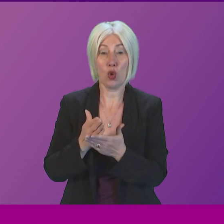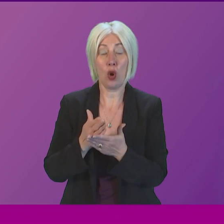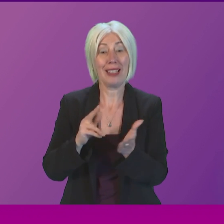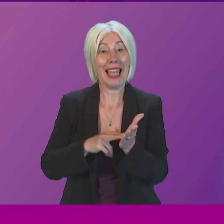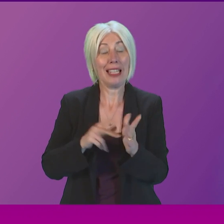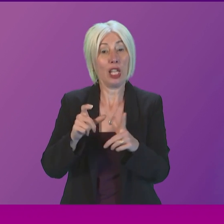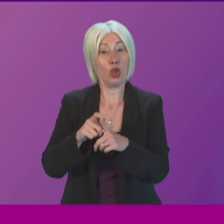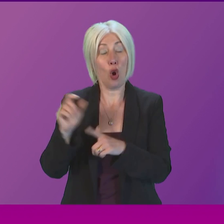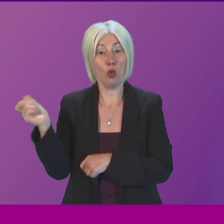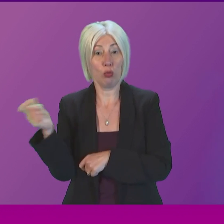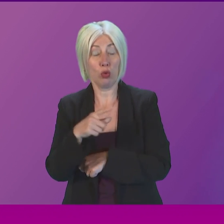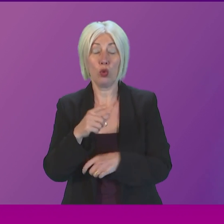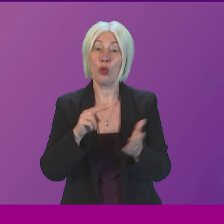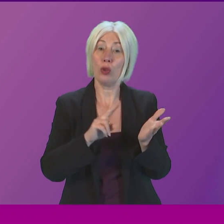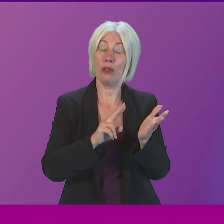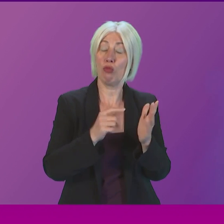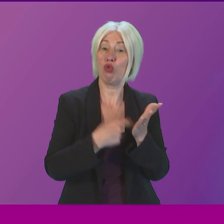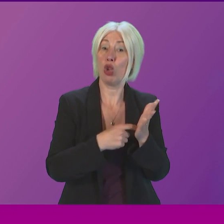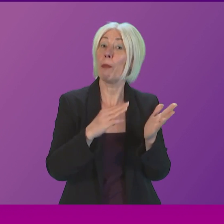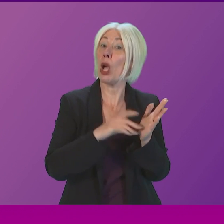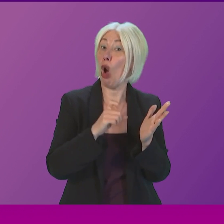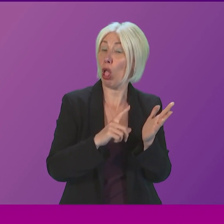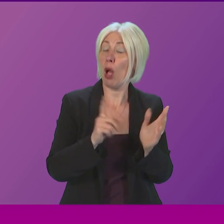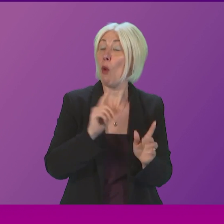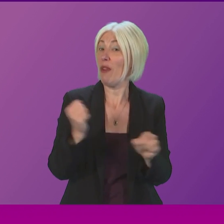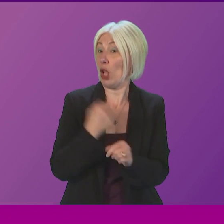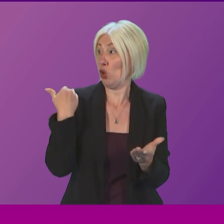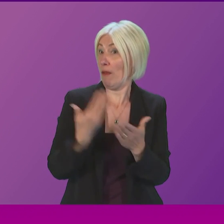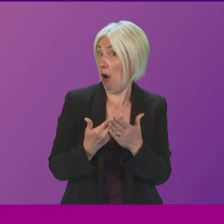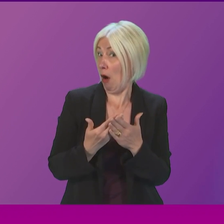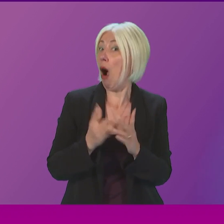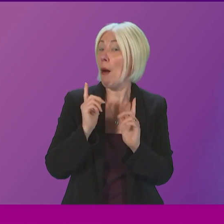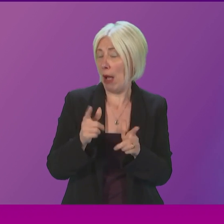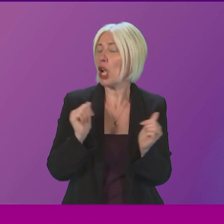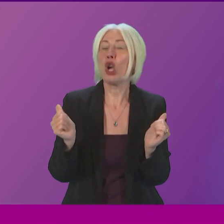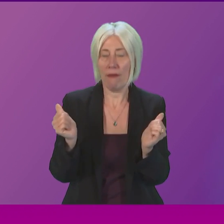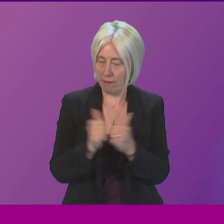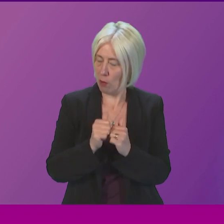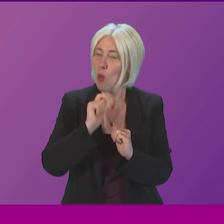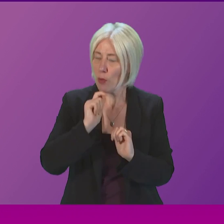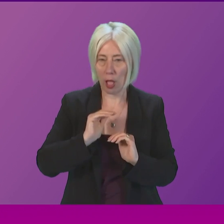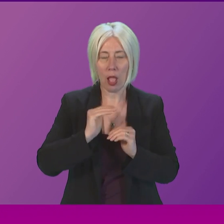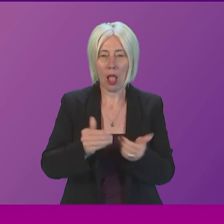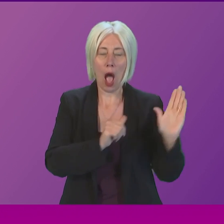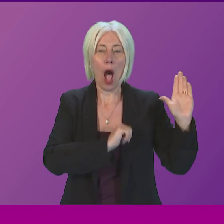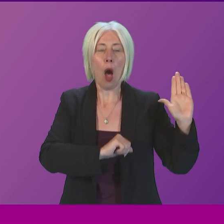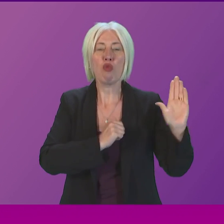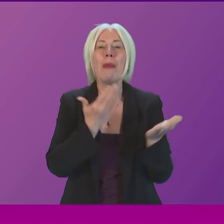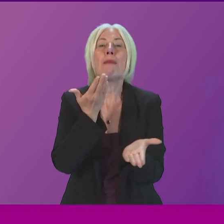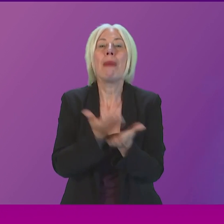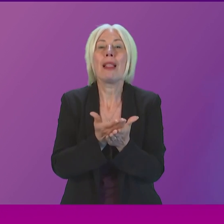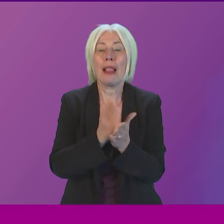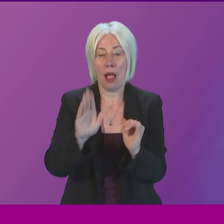writes to Rose McCall with detail of what we have done, but also I can absolutely confirm that we will introduce a promise bill by the